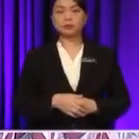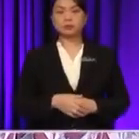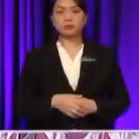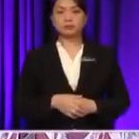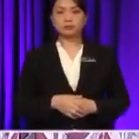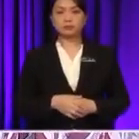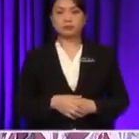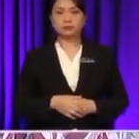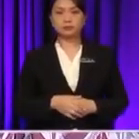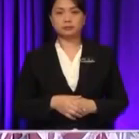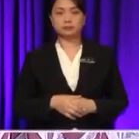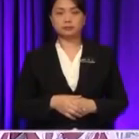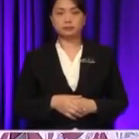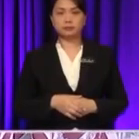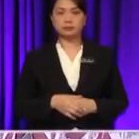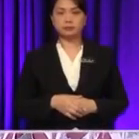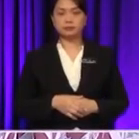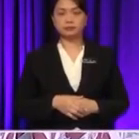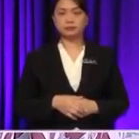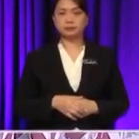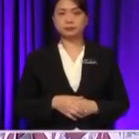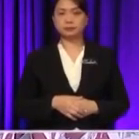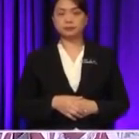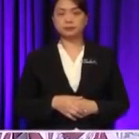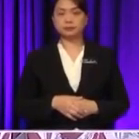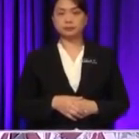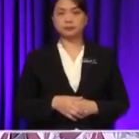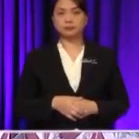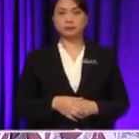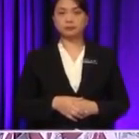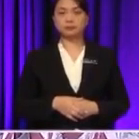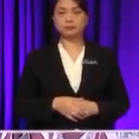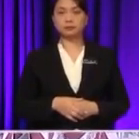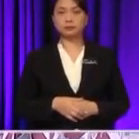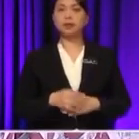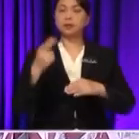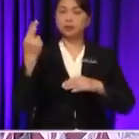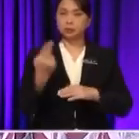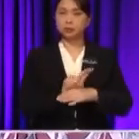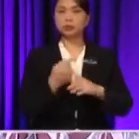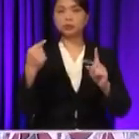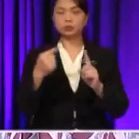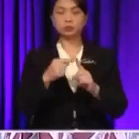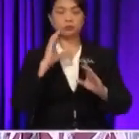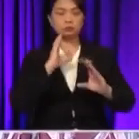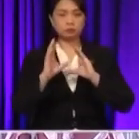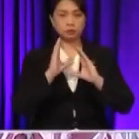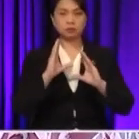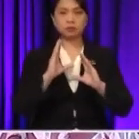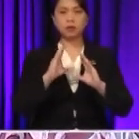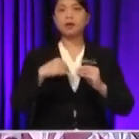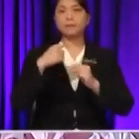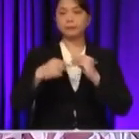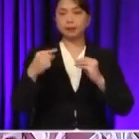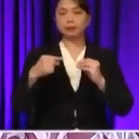certain situation or condition. And then a conditional is also used to talk about general things